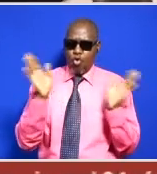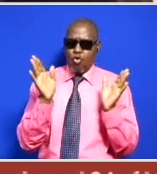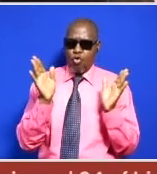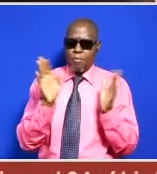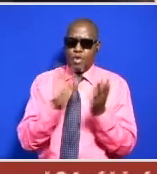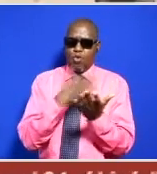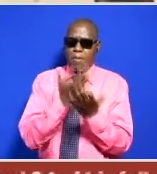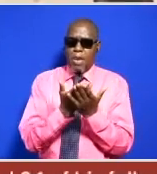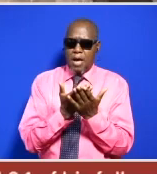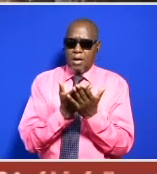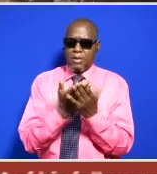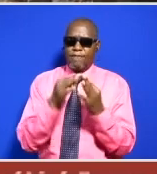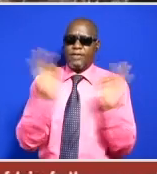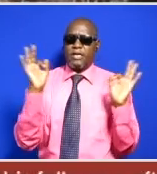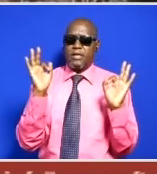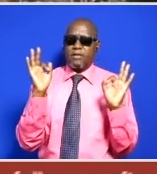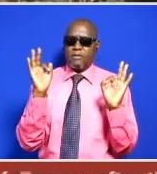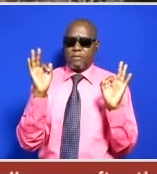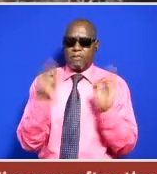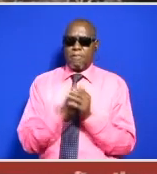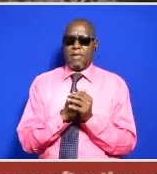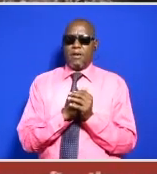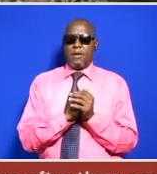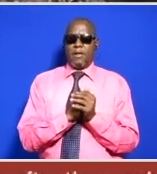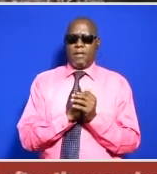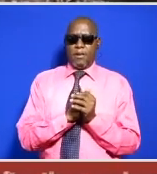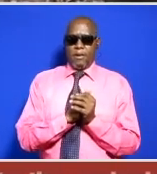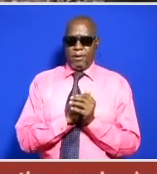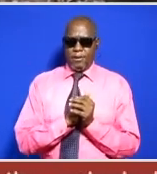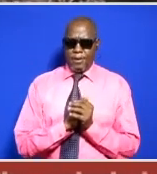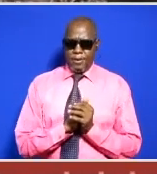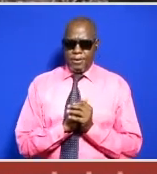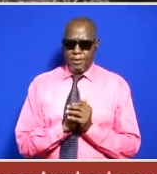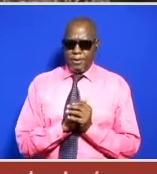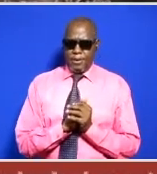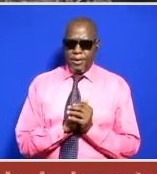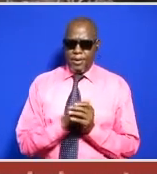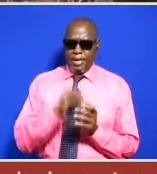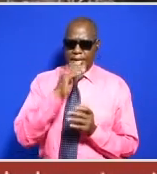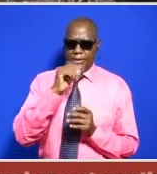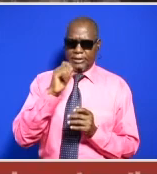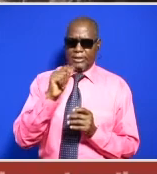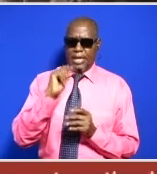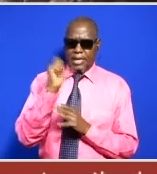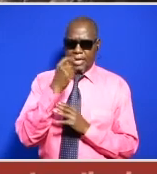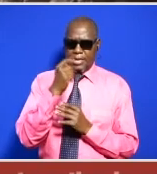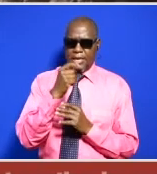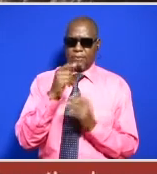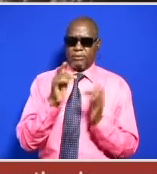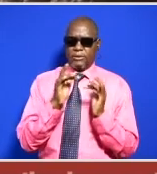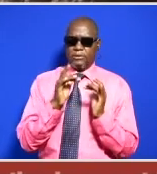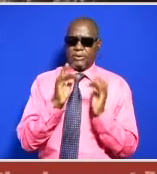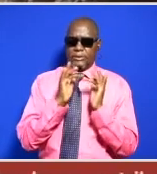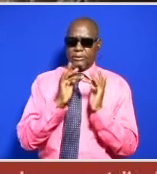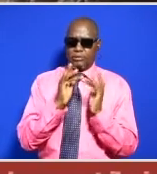said hapa na ni free of charge. As ATC Kenya, we do this digital community program